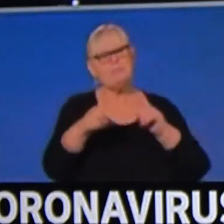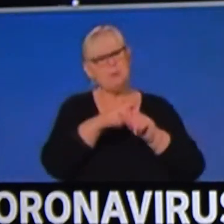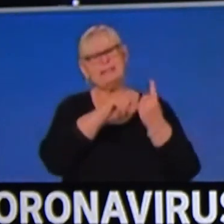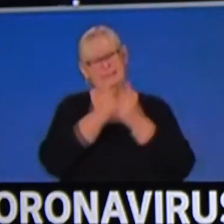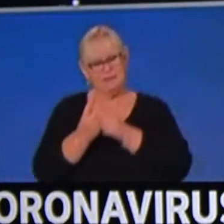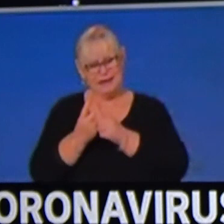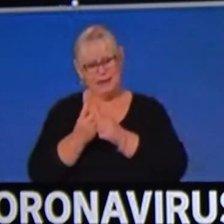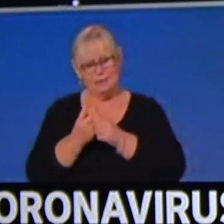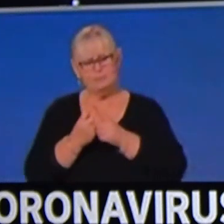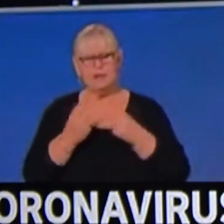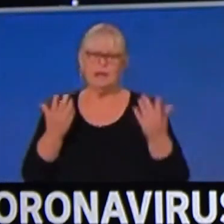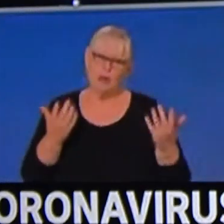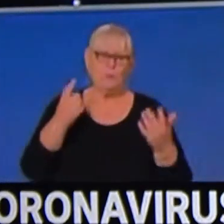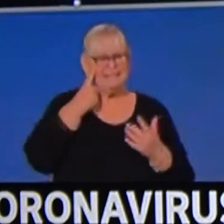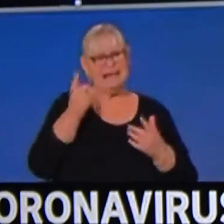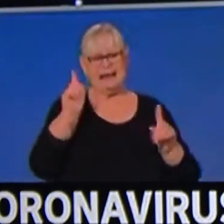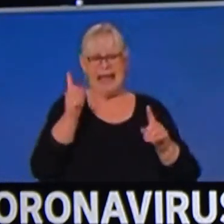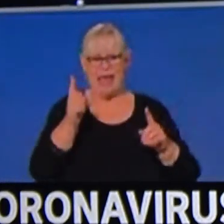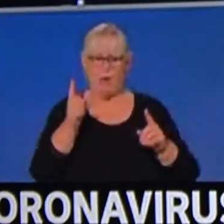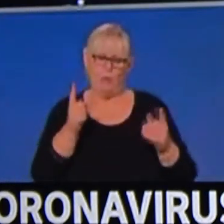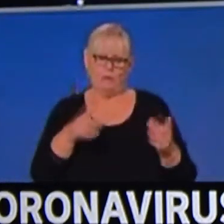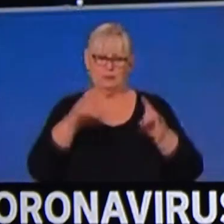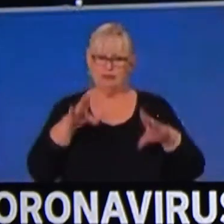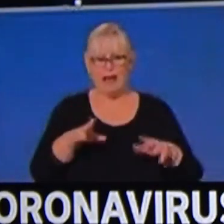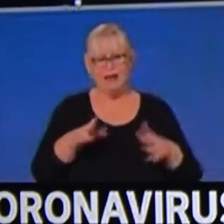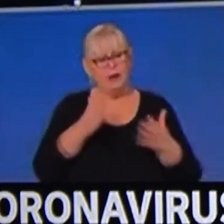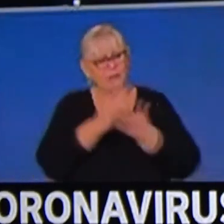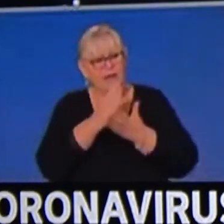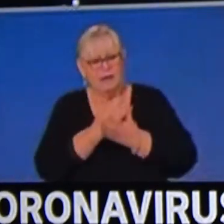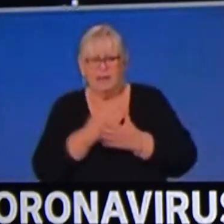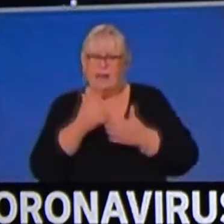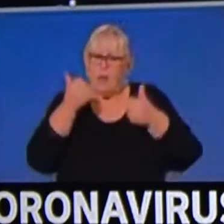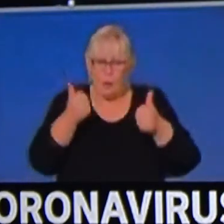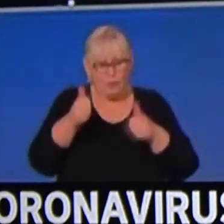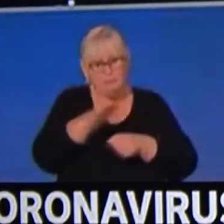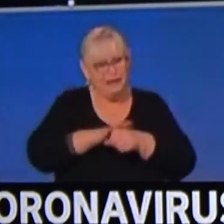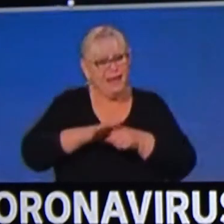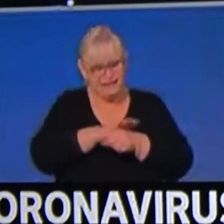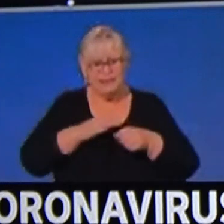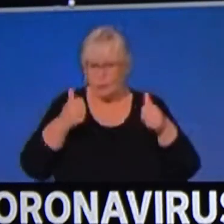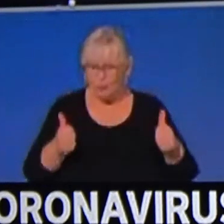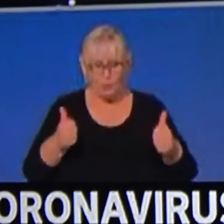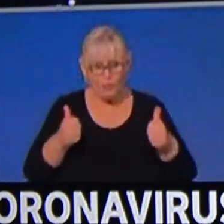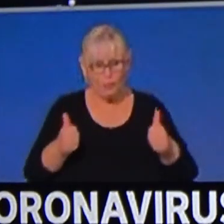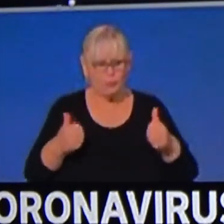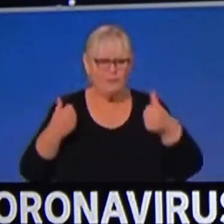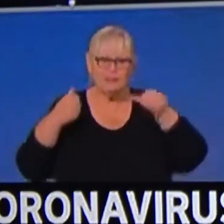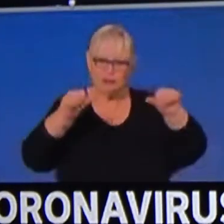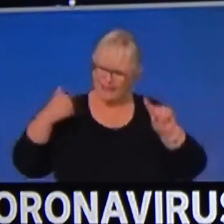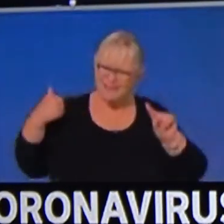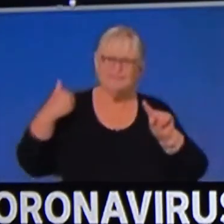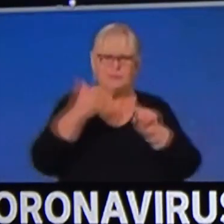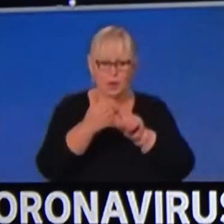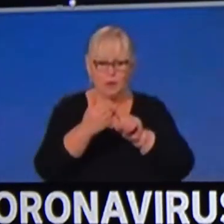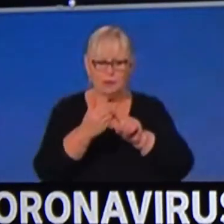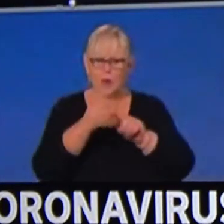often found ourselves, as we have now, in a better place ahead of time, and if we're able to achieve that, well and good. But we want to